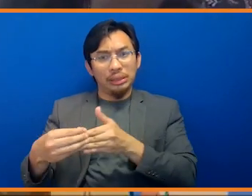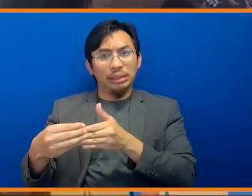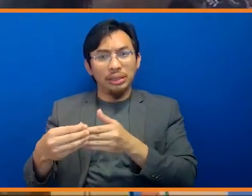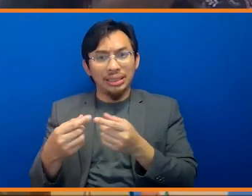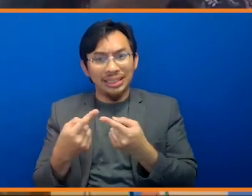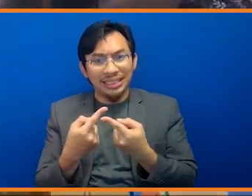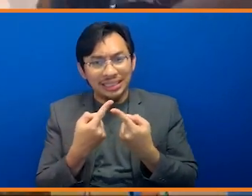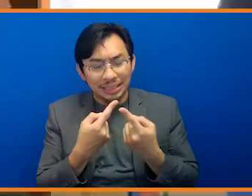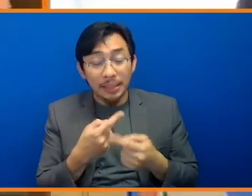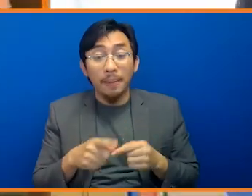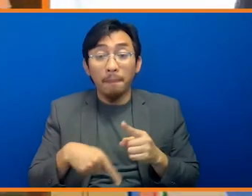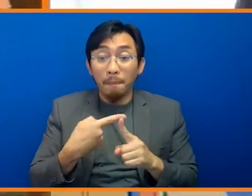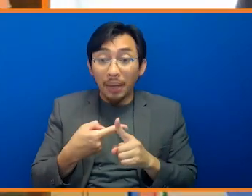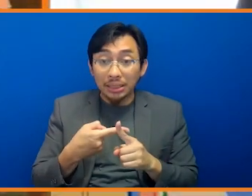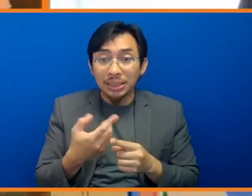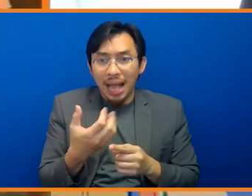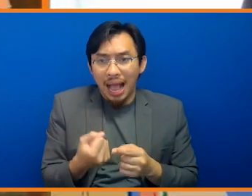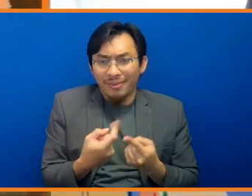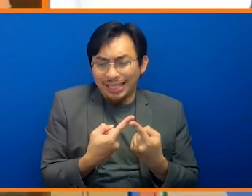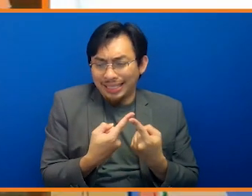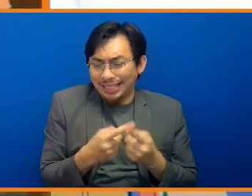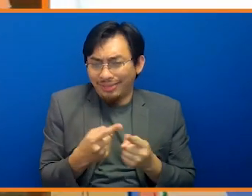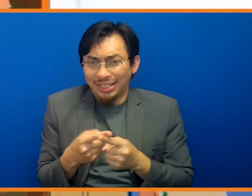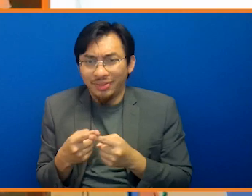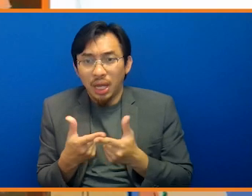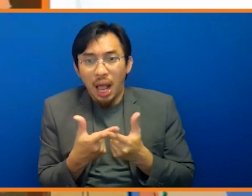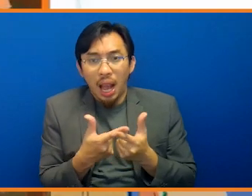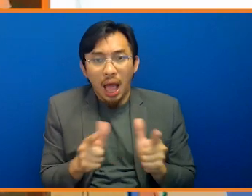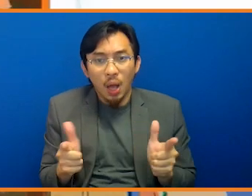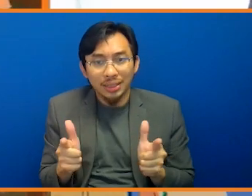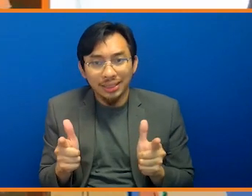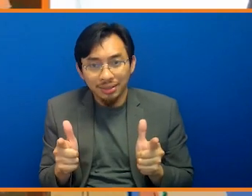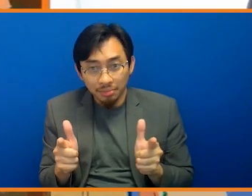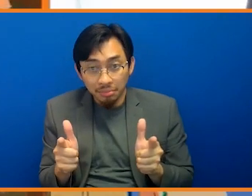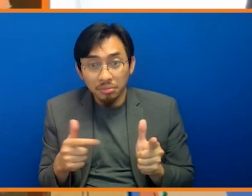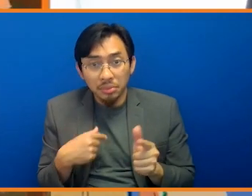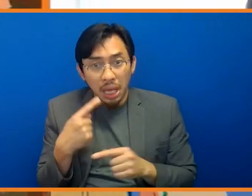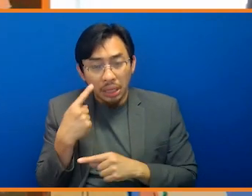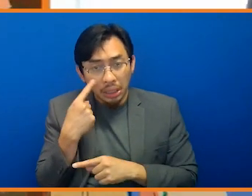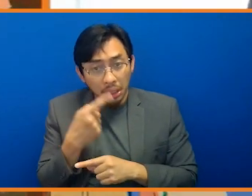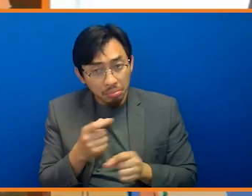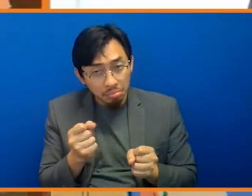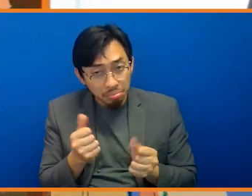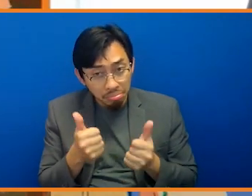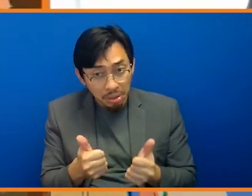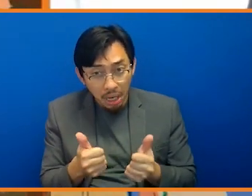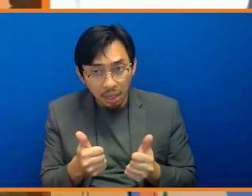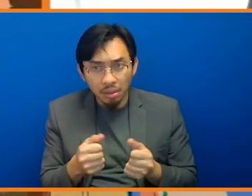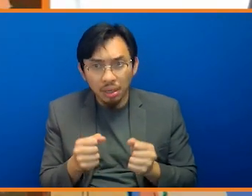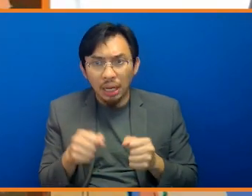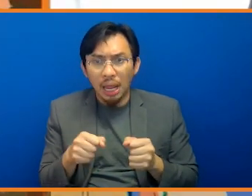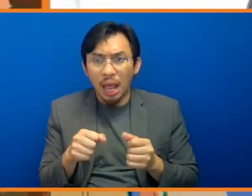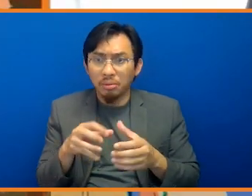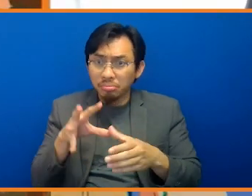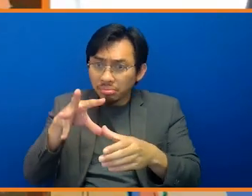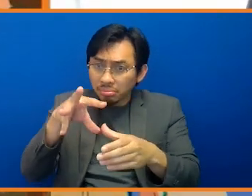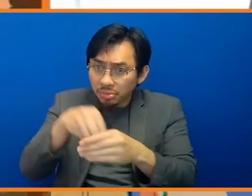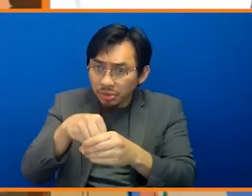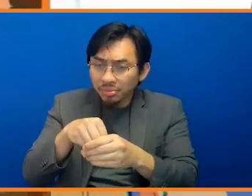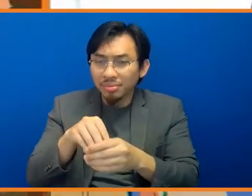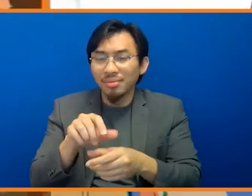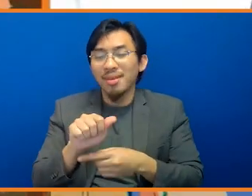And also they also have like multiple languages. So I was thinking that is it possible for us to develop more about